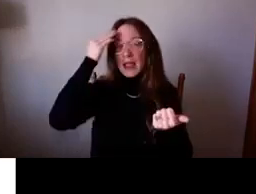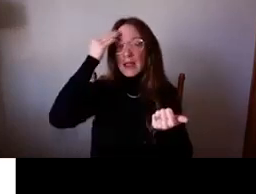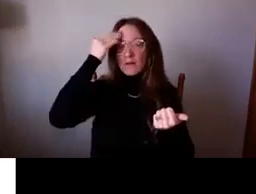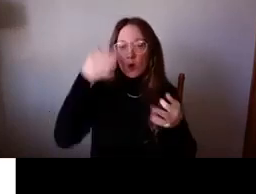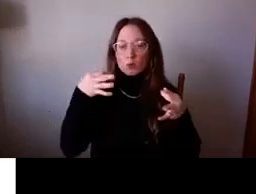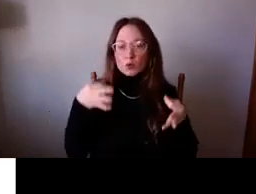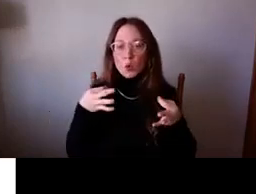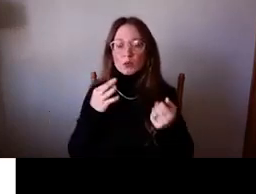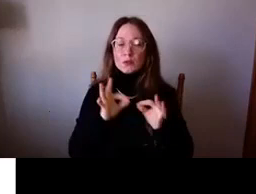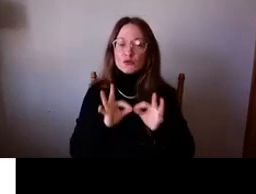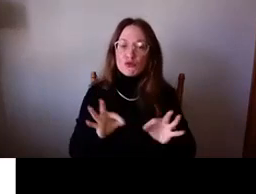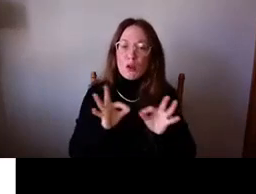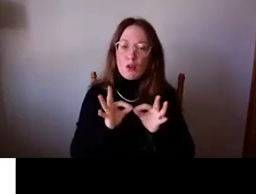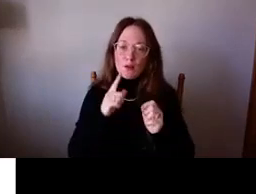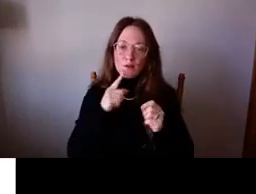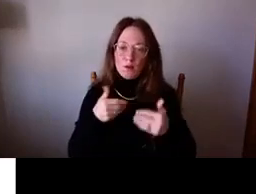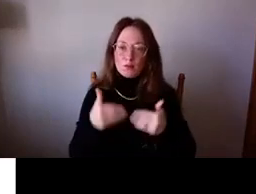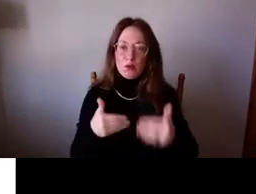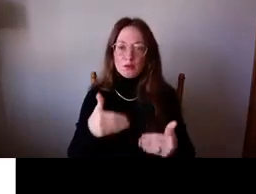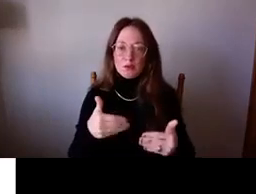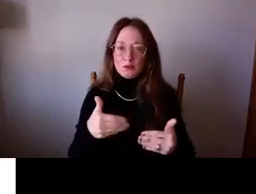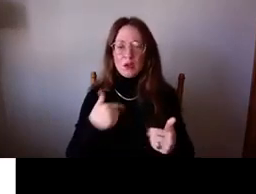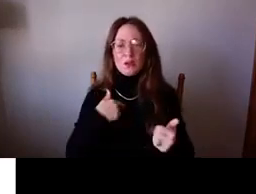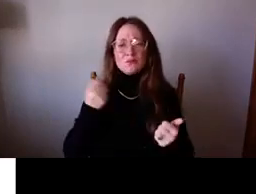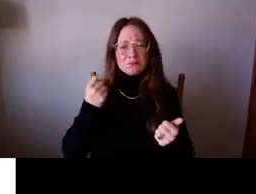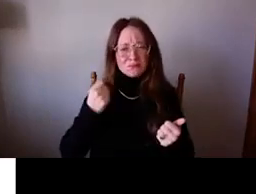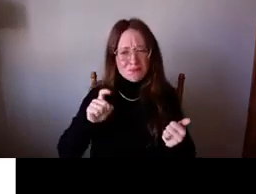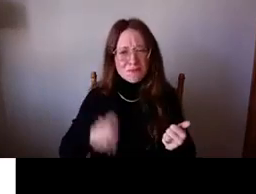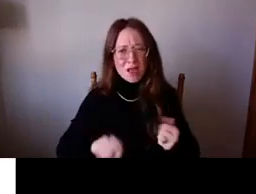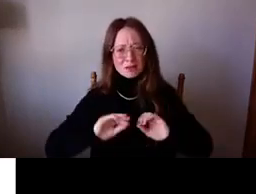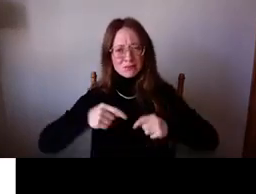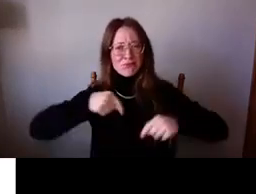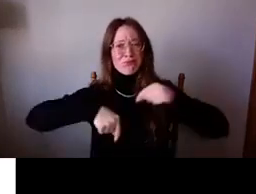process. I understand the need for clarity on these issues,